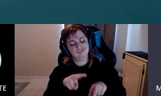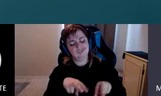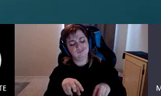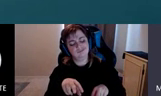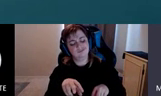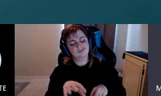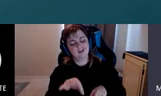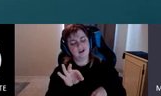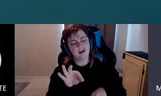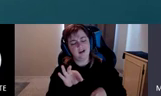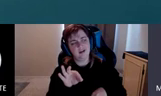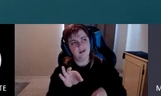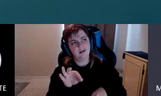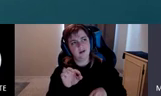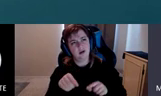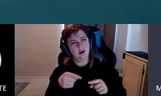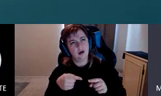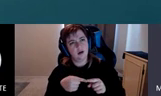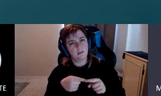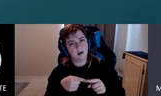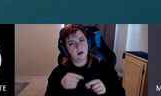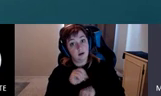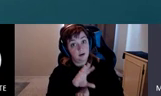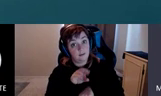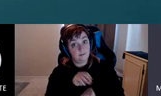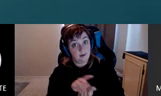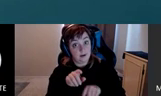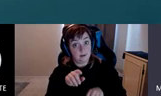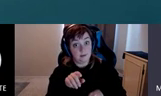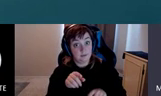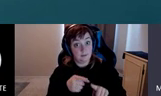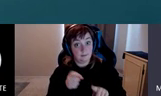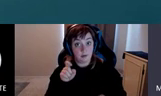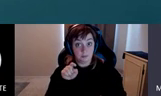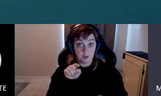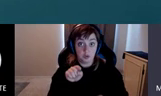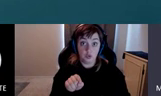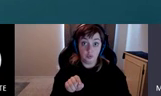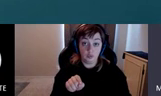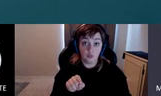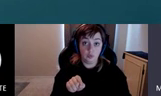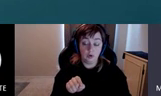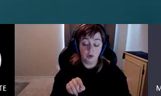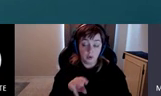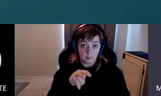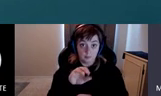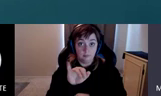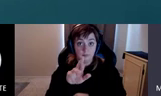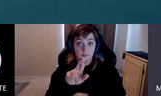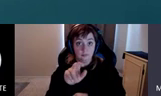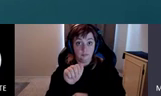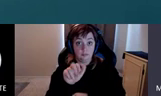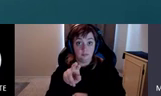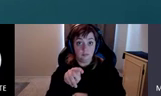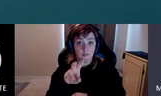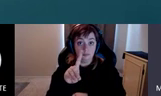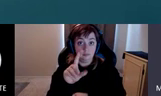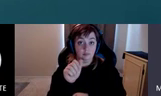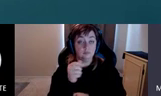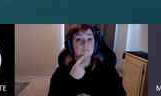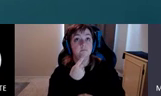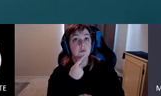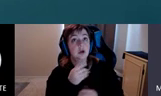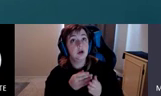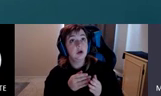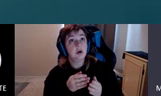you regarding writing. So this is from Miranda. On a side note, my husband was in the Army